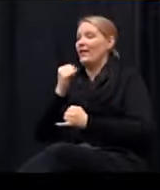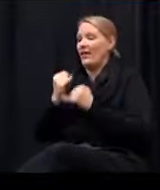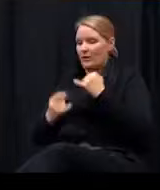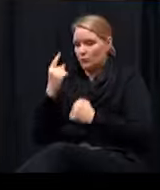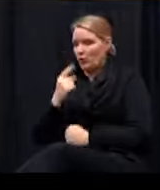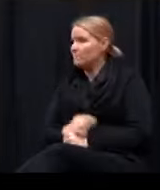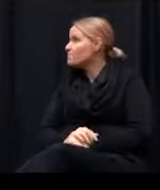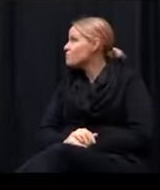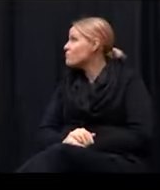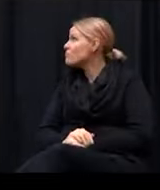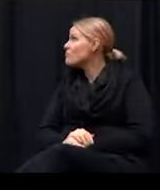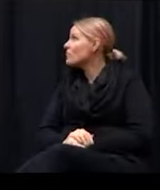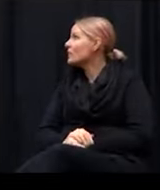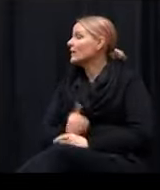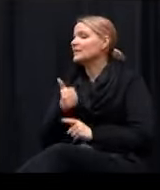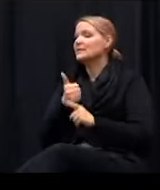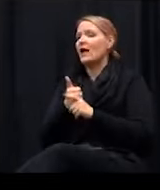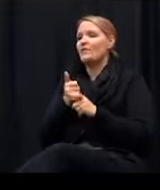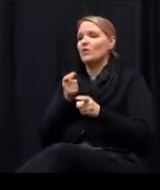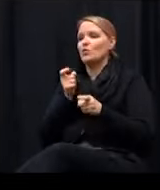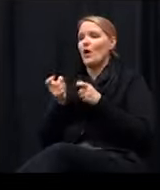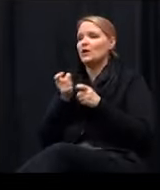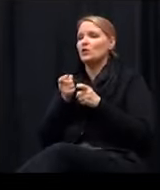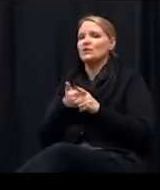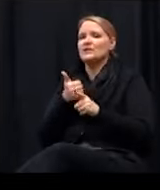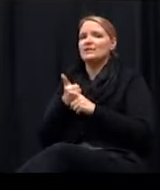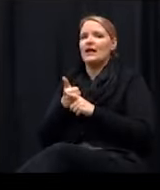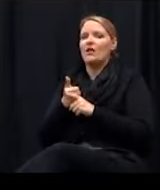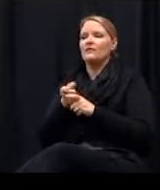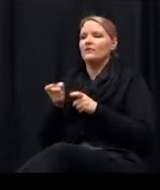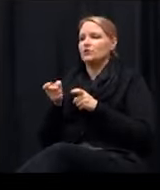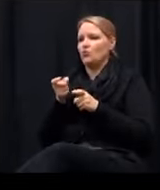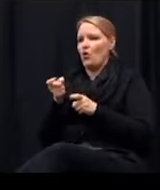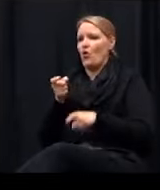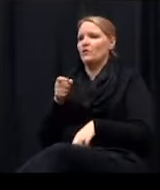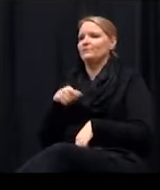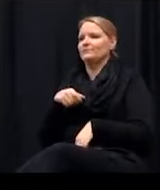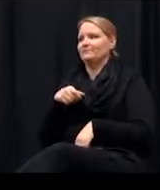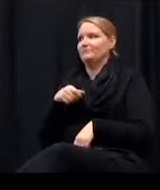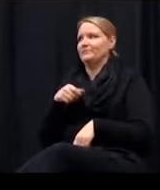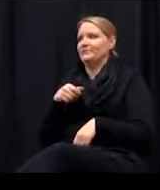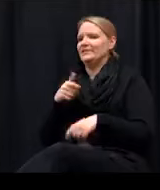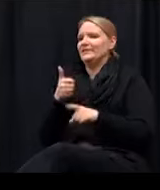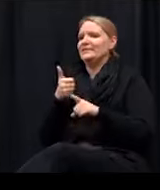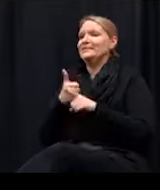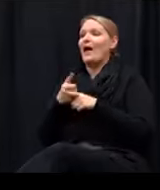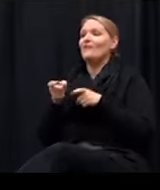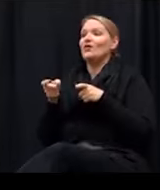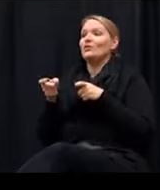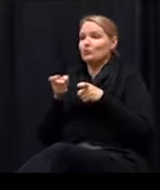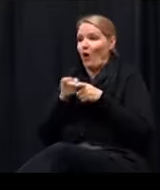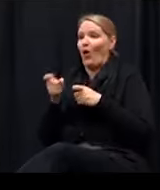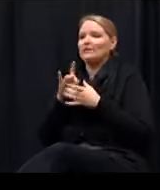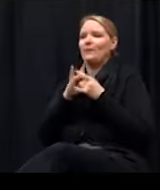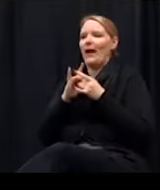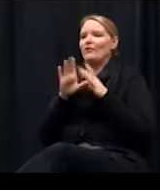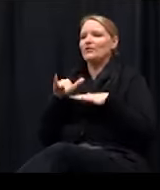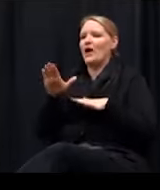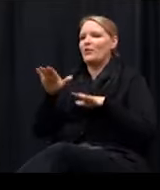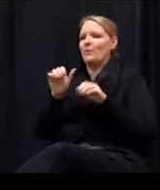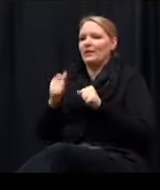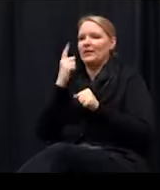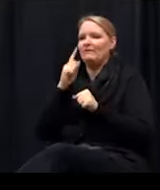one of self-regulation and self-control. So self-control is about the child's ability to